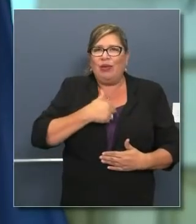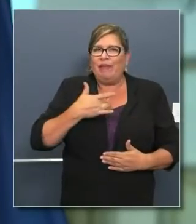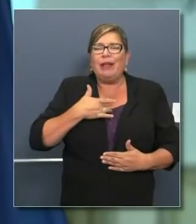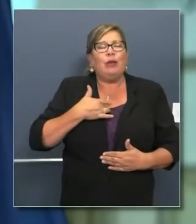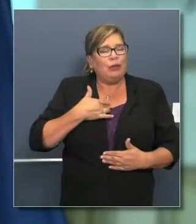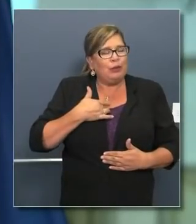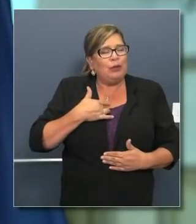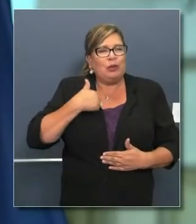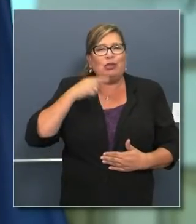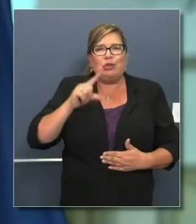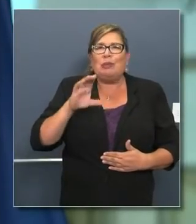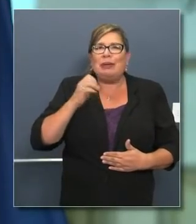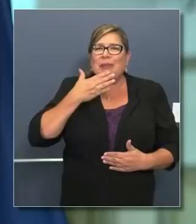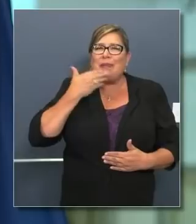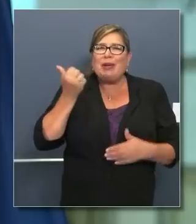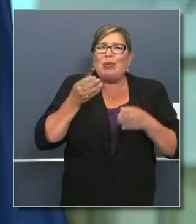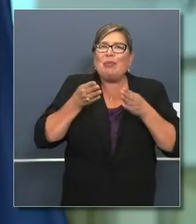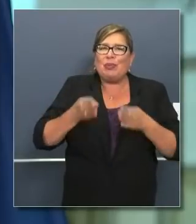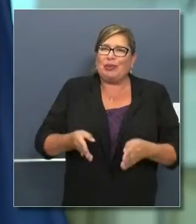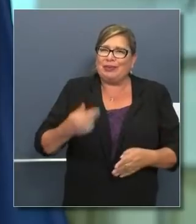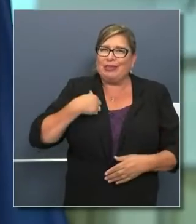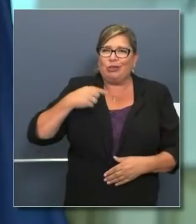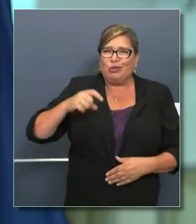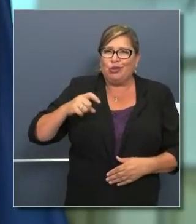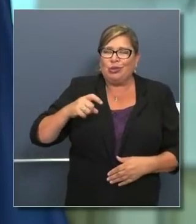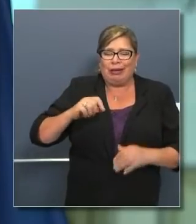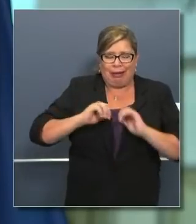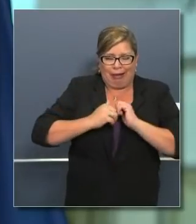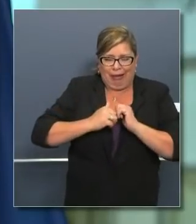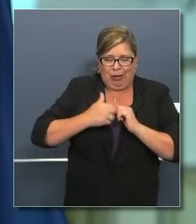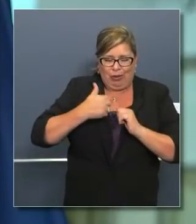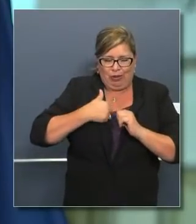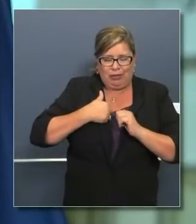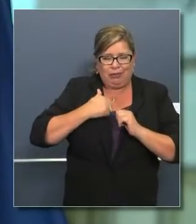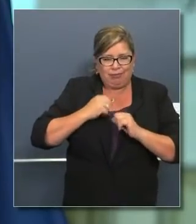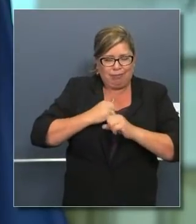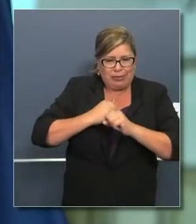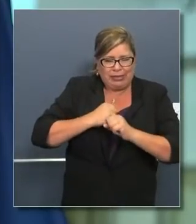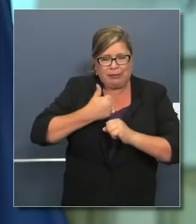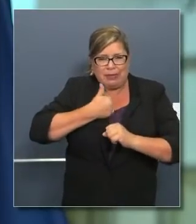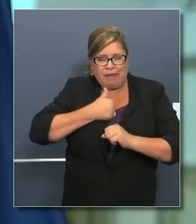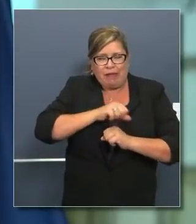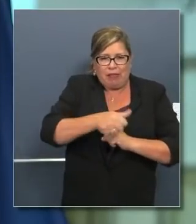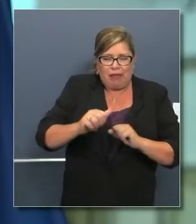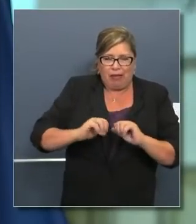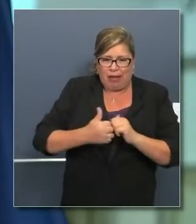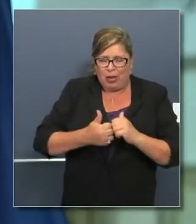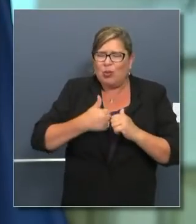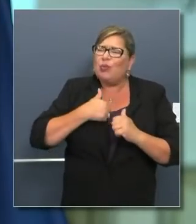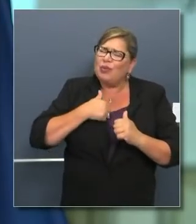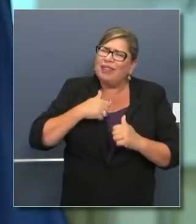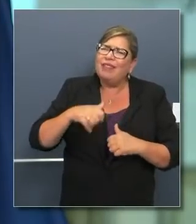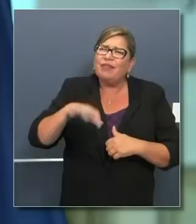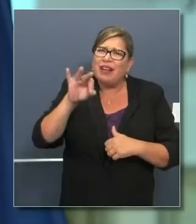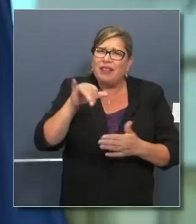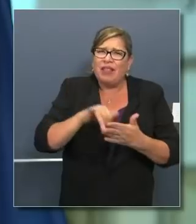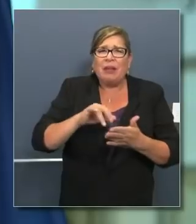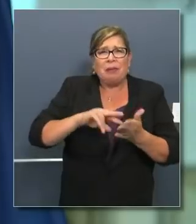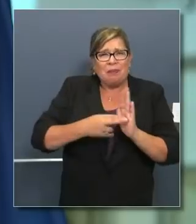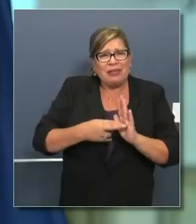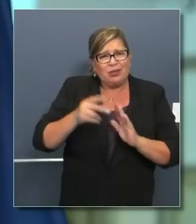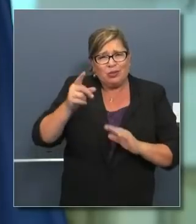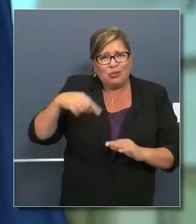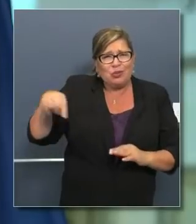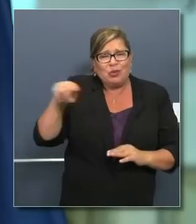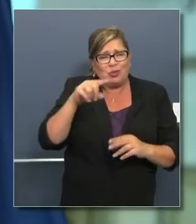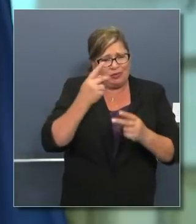our better angels. And if we can just rediscover that and we could recommit